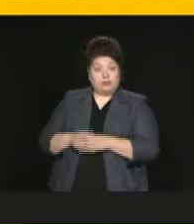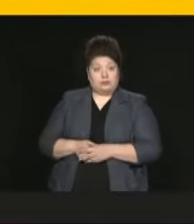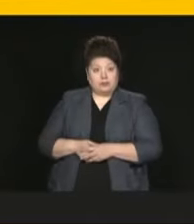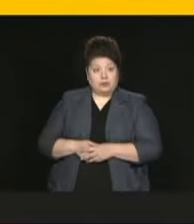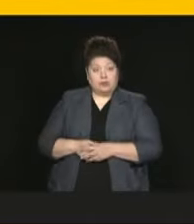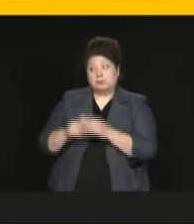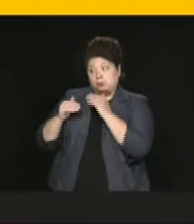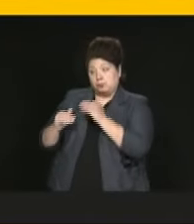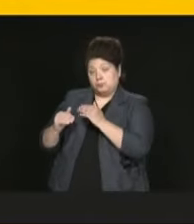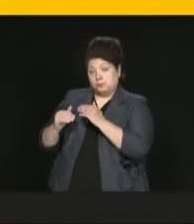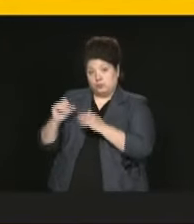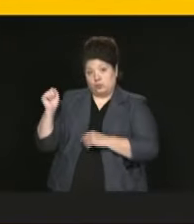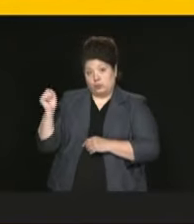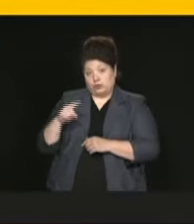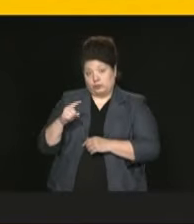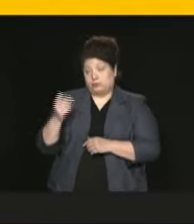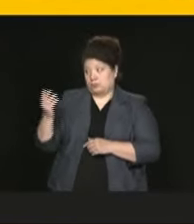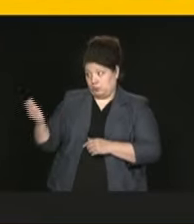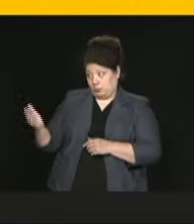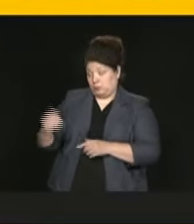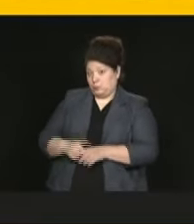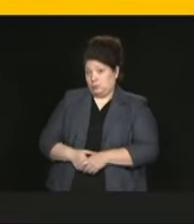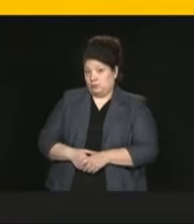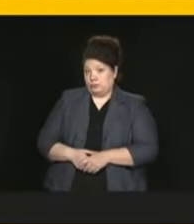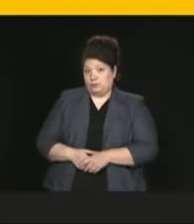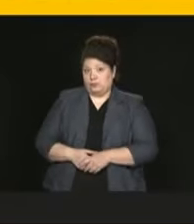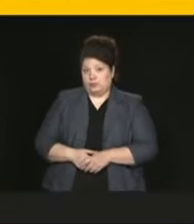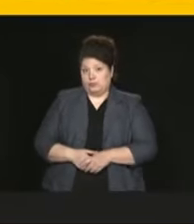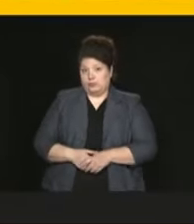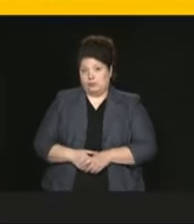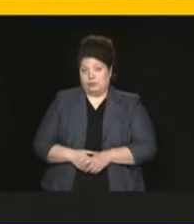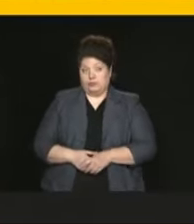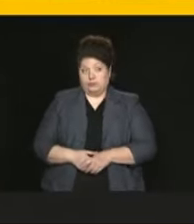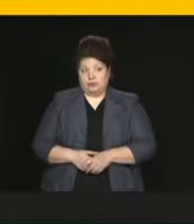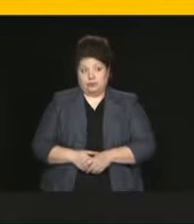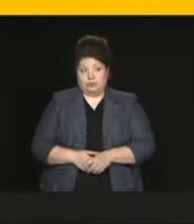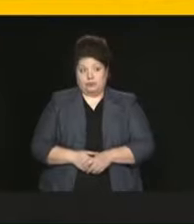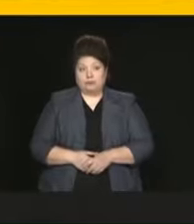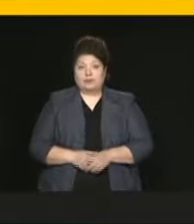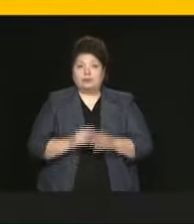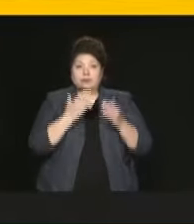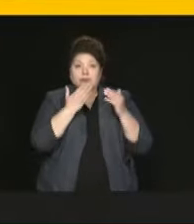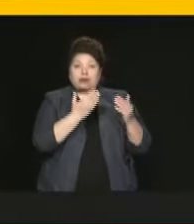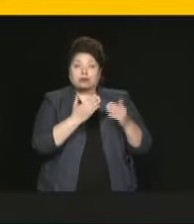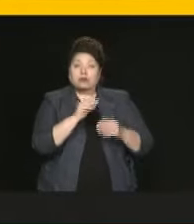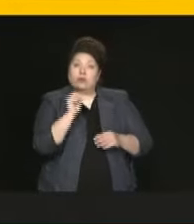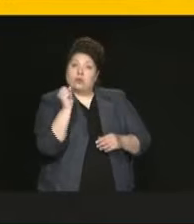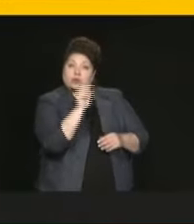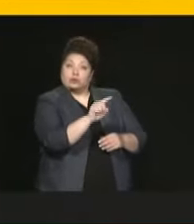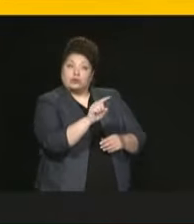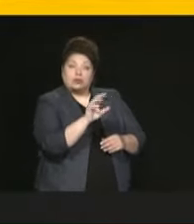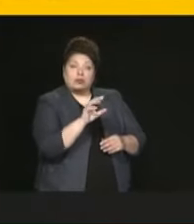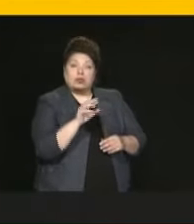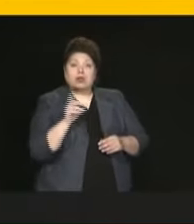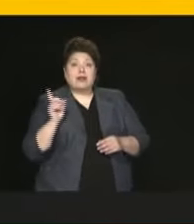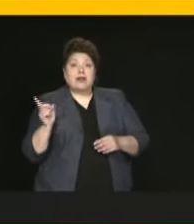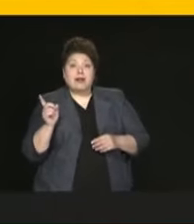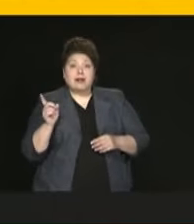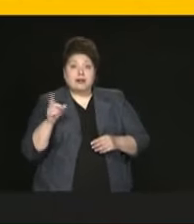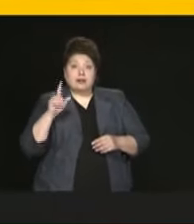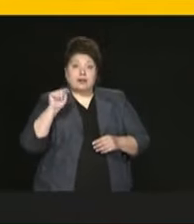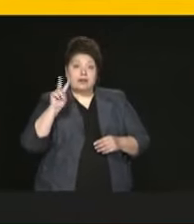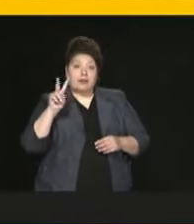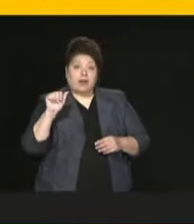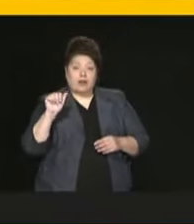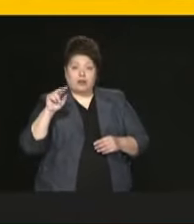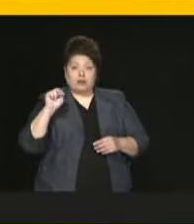par la suite. Operator. Thank you. The first question is from Michel Lamarche from TVA Nouvelle. La première question de Michel Lamarche de TVA